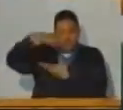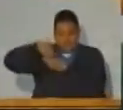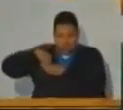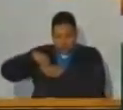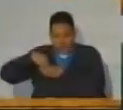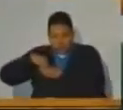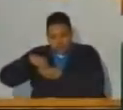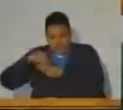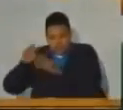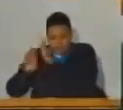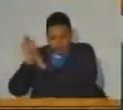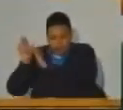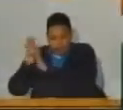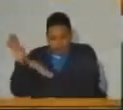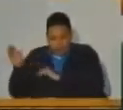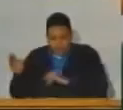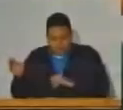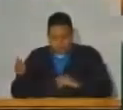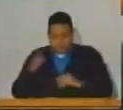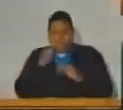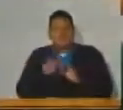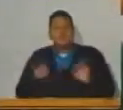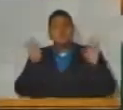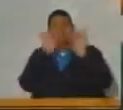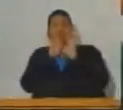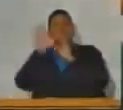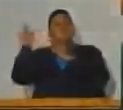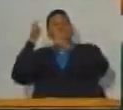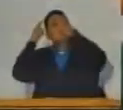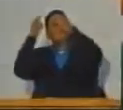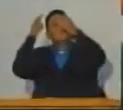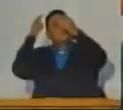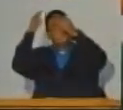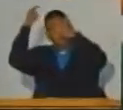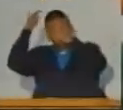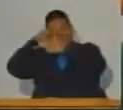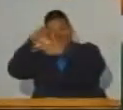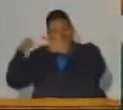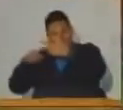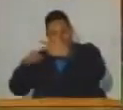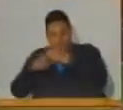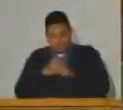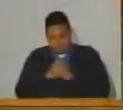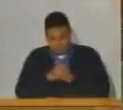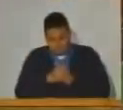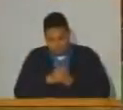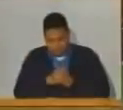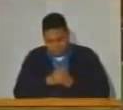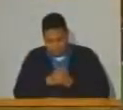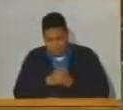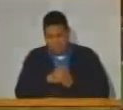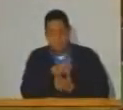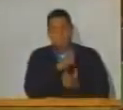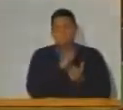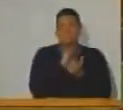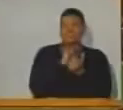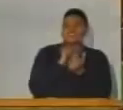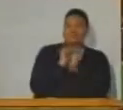inclusion and development as core tenets of its mandate. Sport,